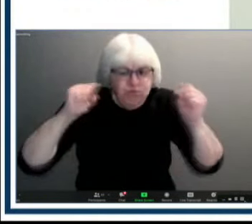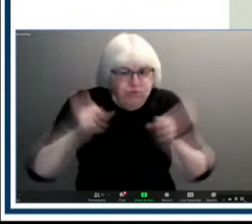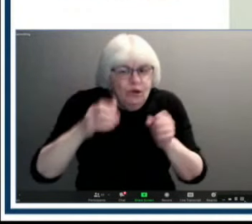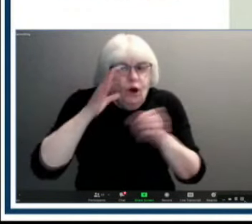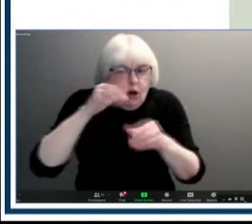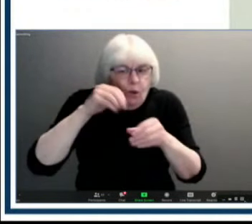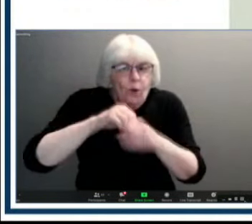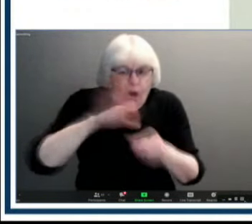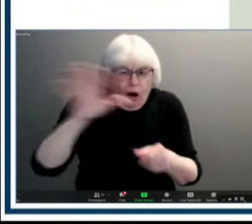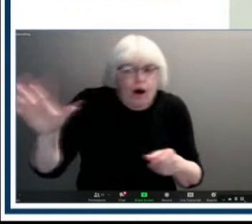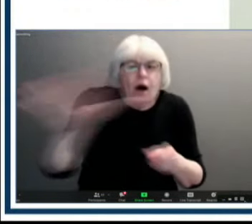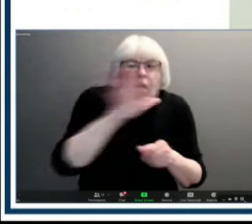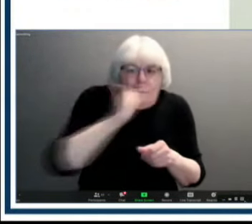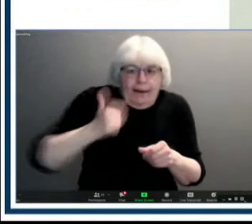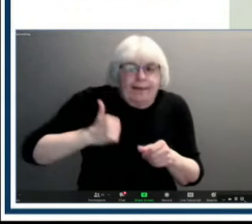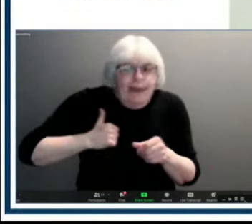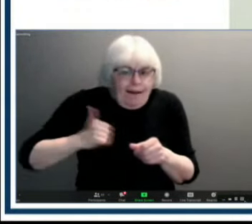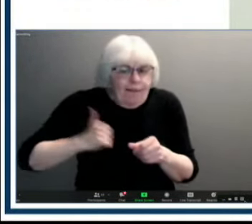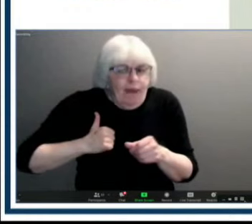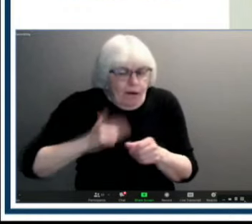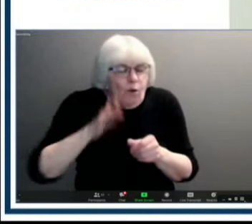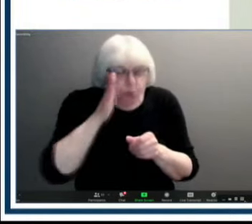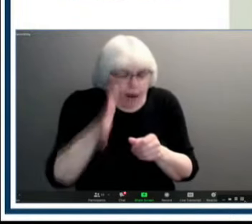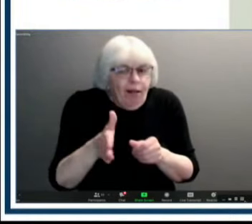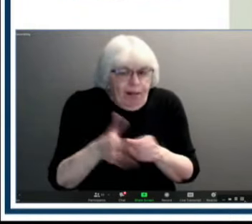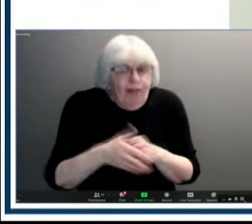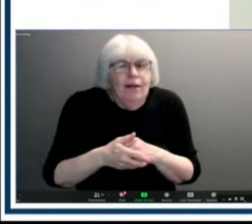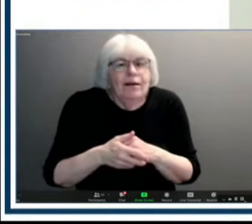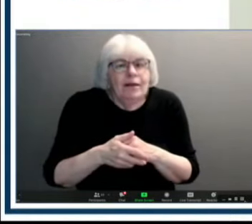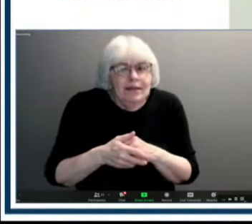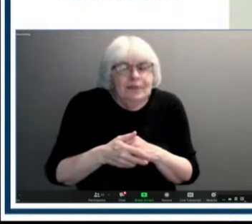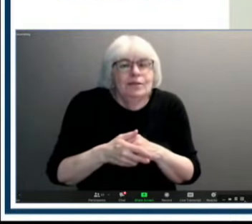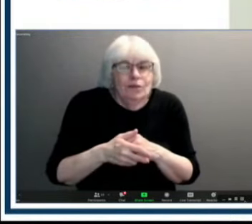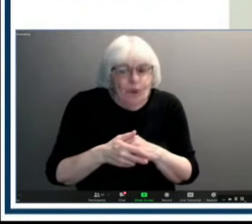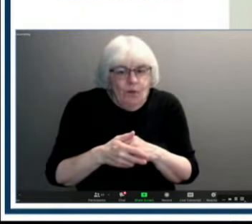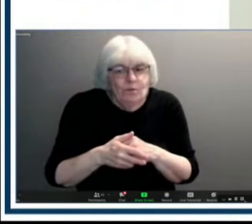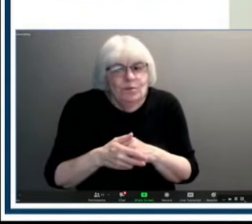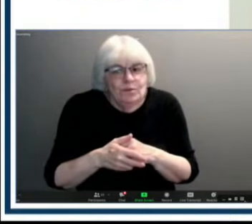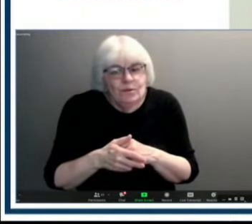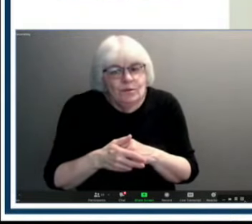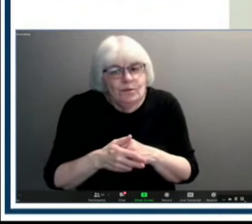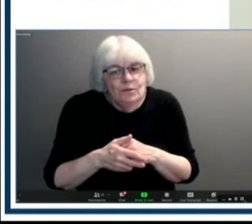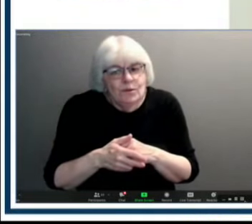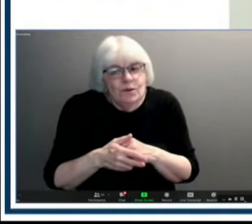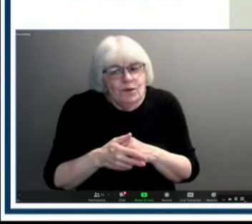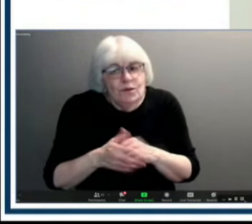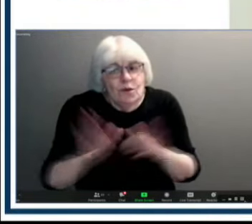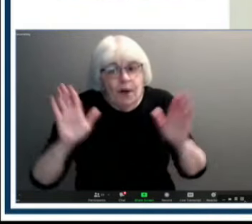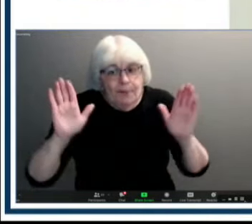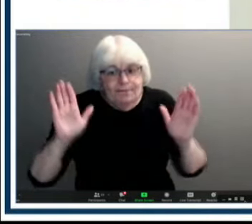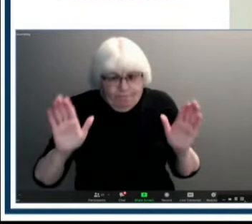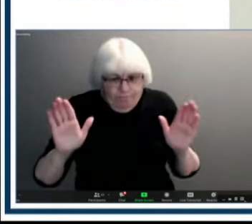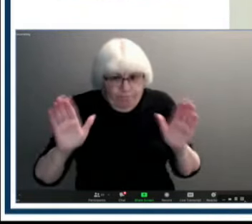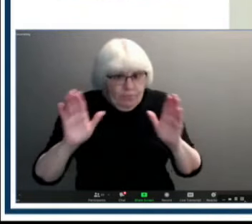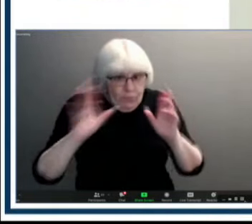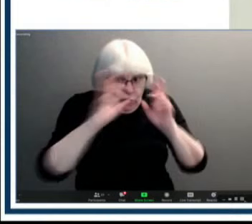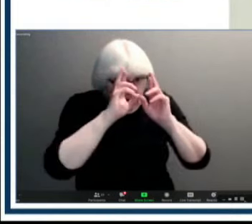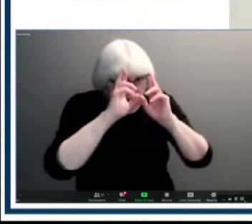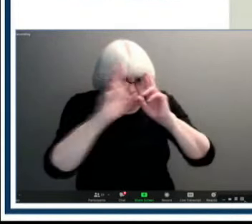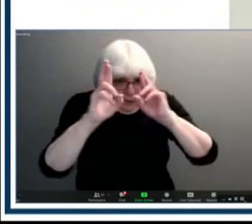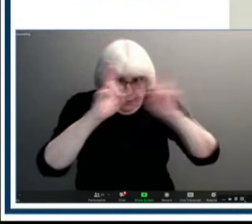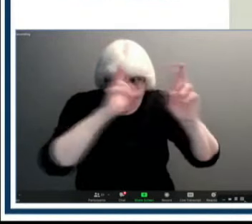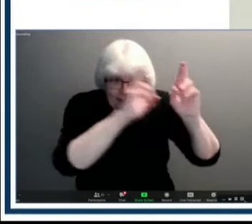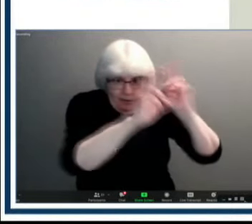So for us, it's not a big debate. We certainly respect those that just move a little bit away from